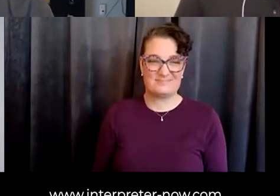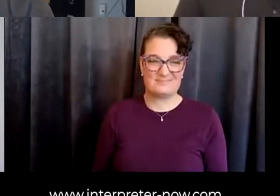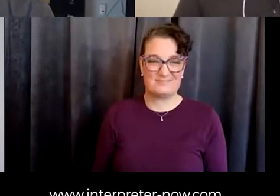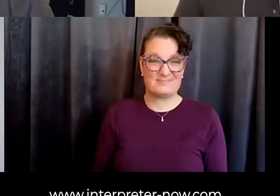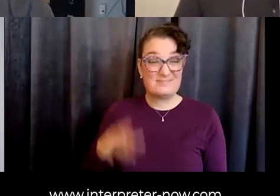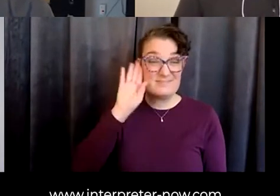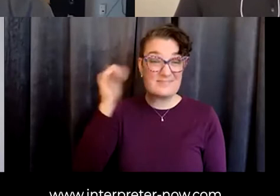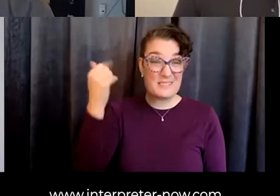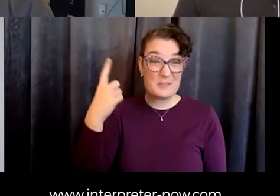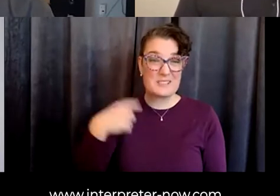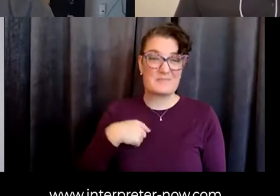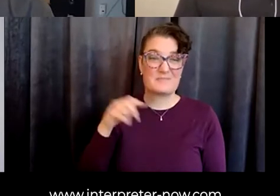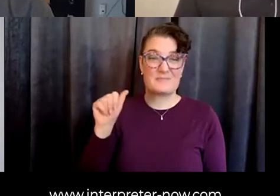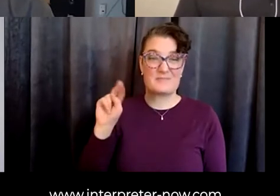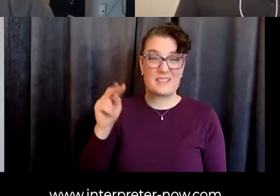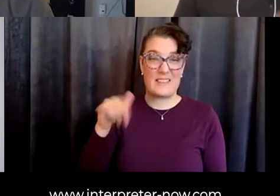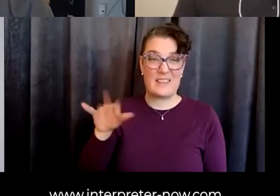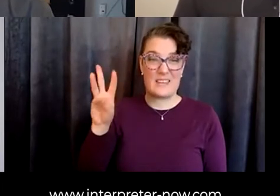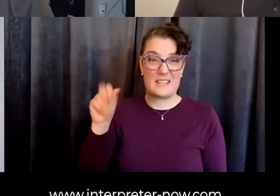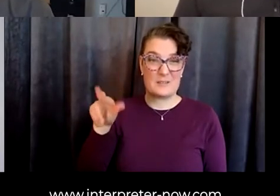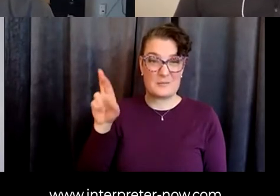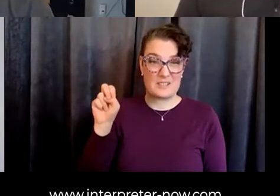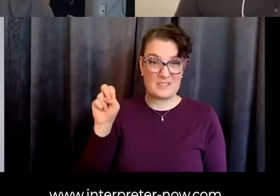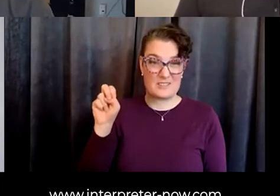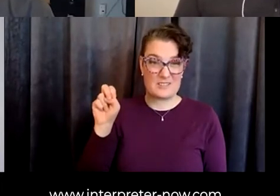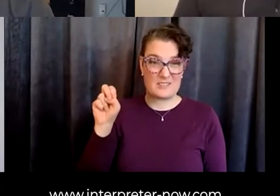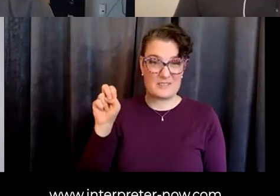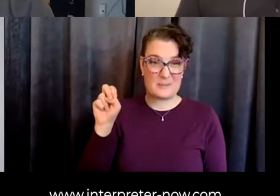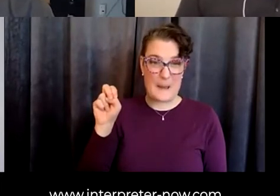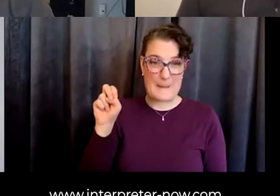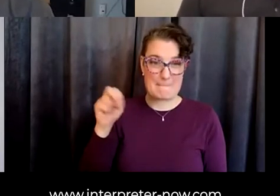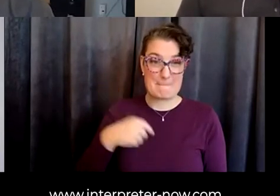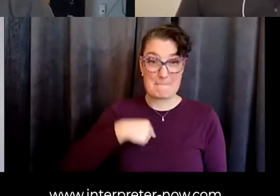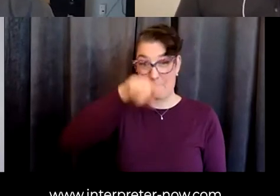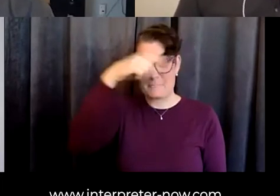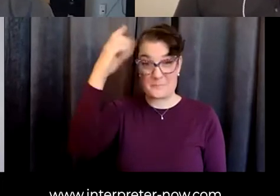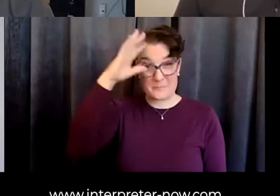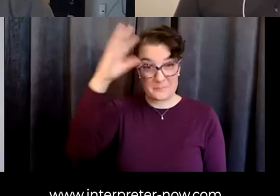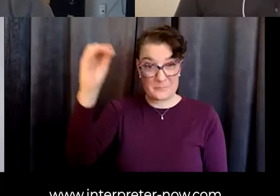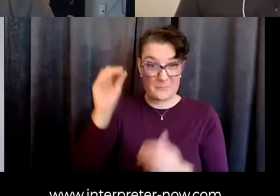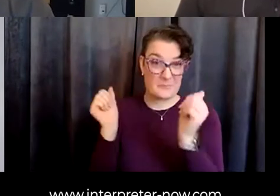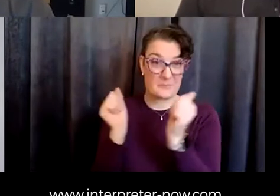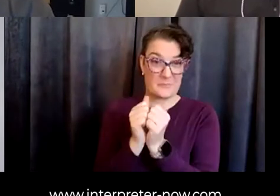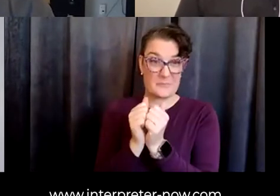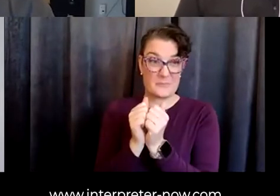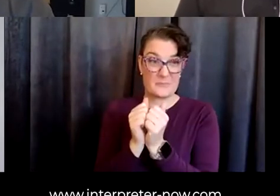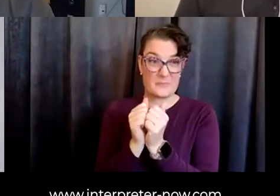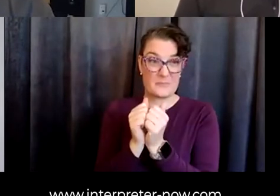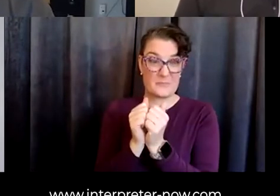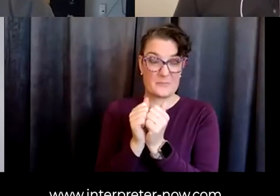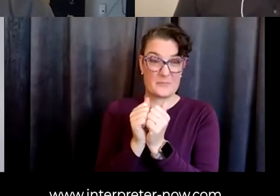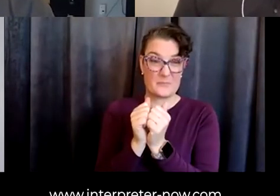Hello, everyone. I'm Anthony Ware, and I'm a black man with a